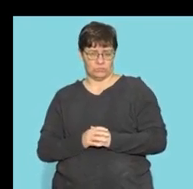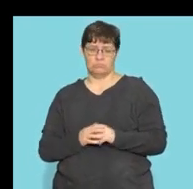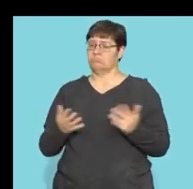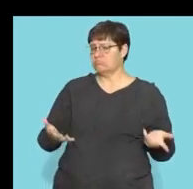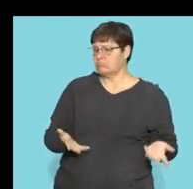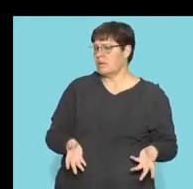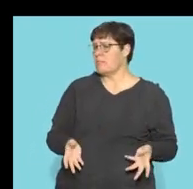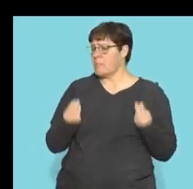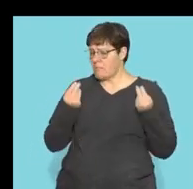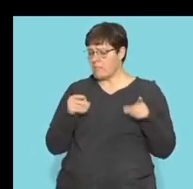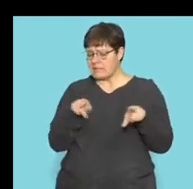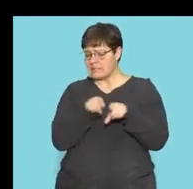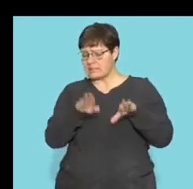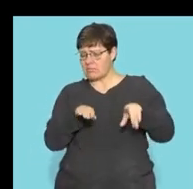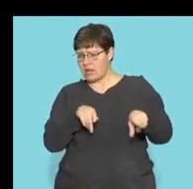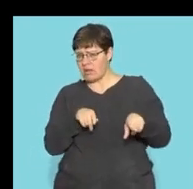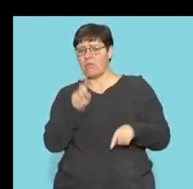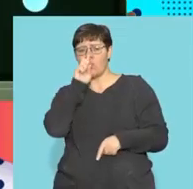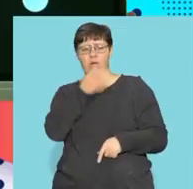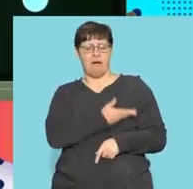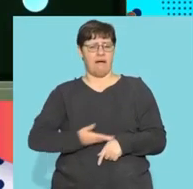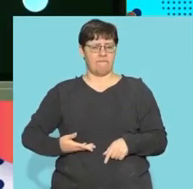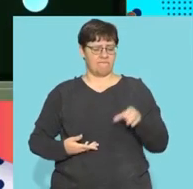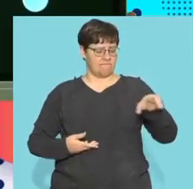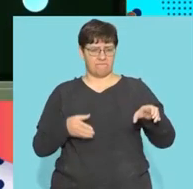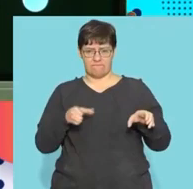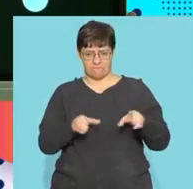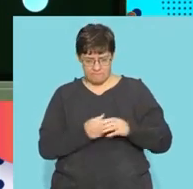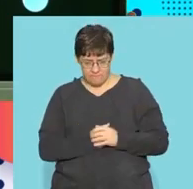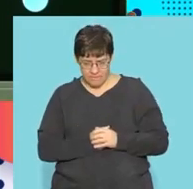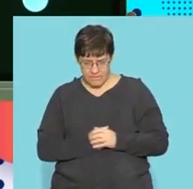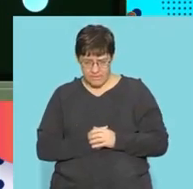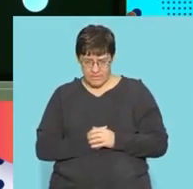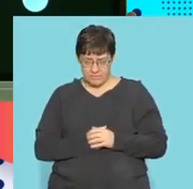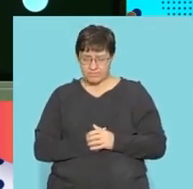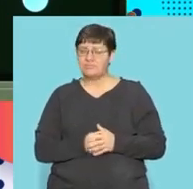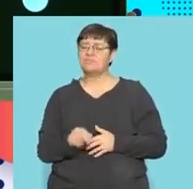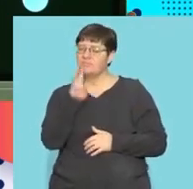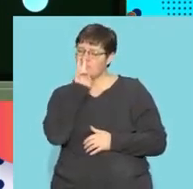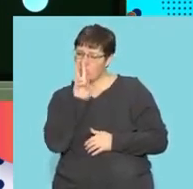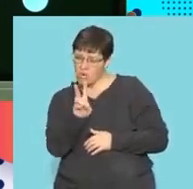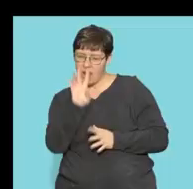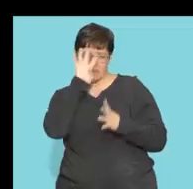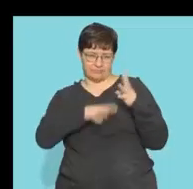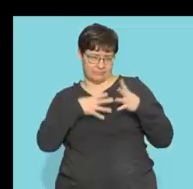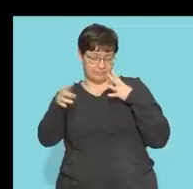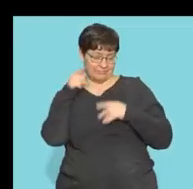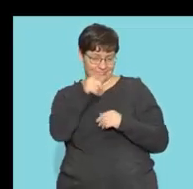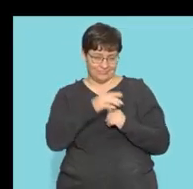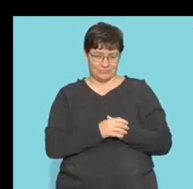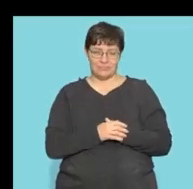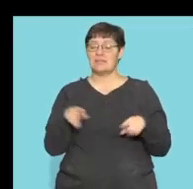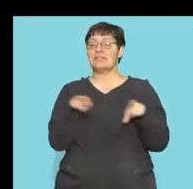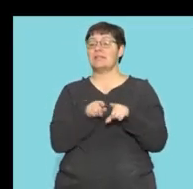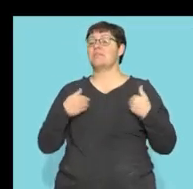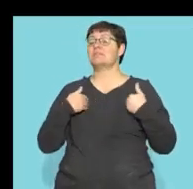or a similar one, by looking at the half reactions? Well, you know what? Let's go and have a look at the table. And just like we